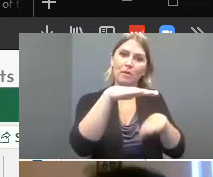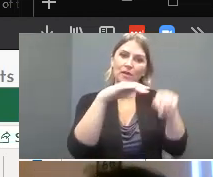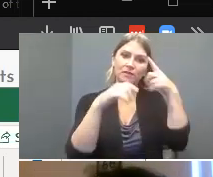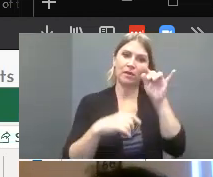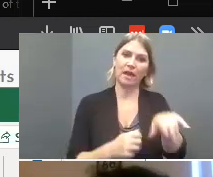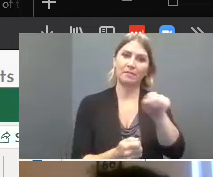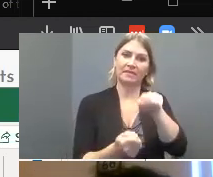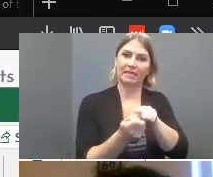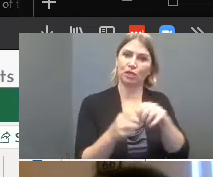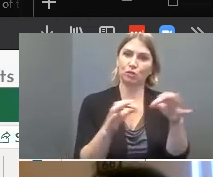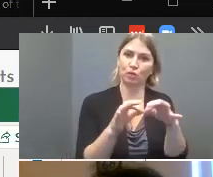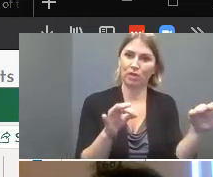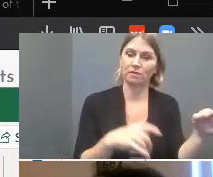equation.